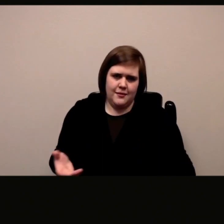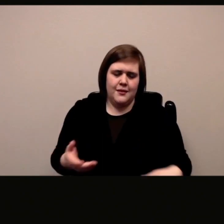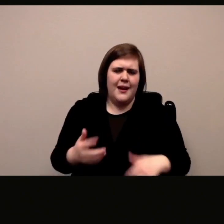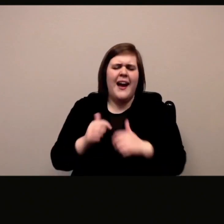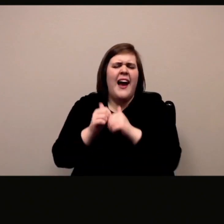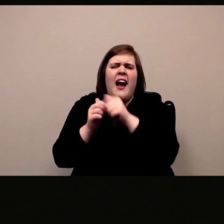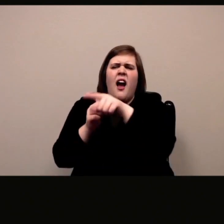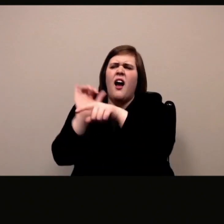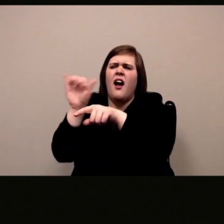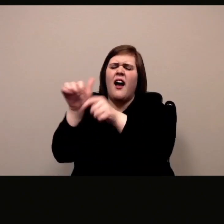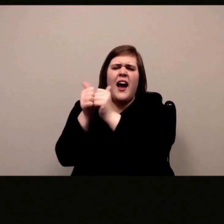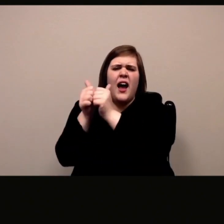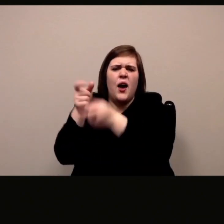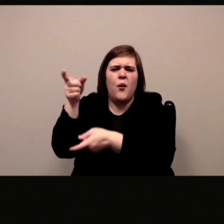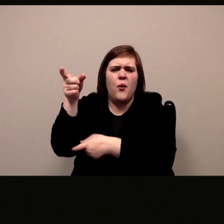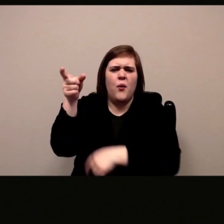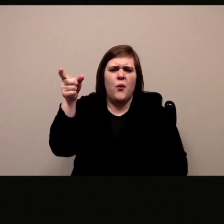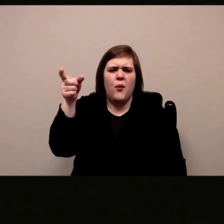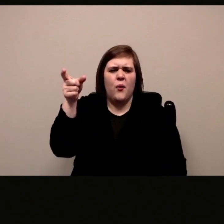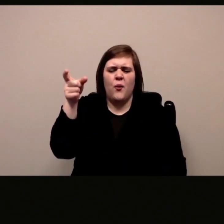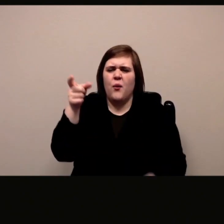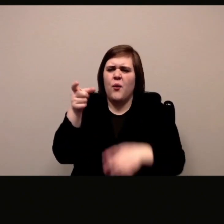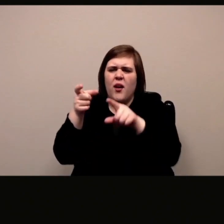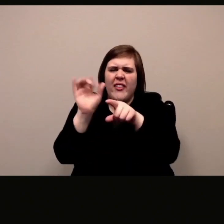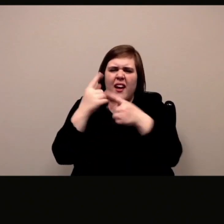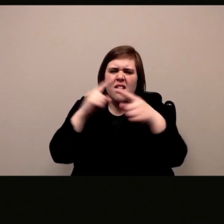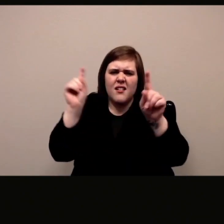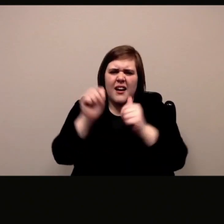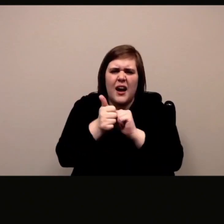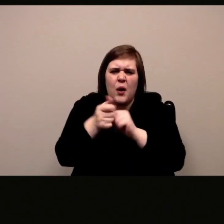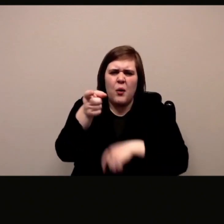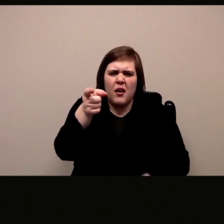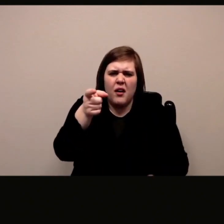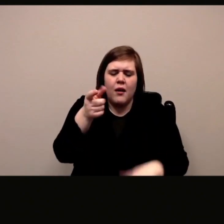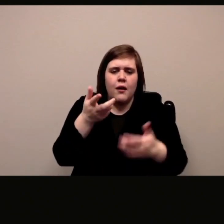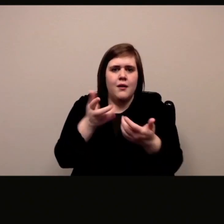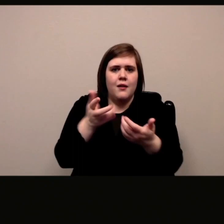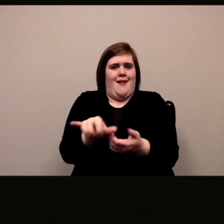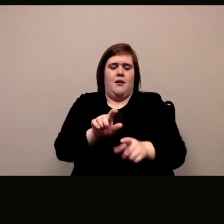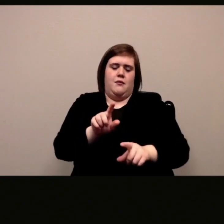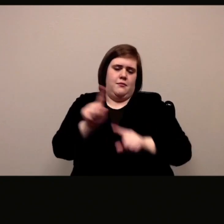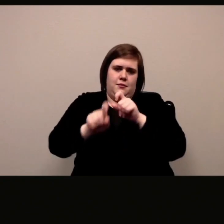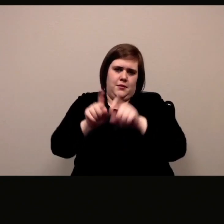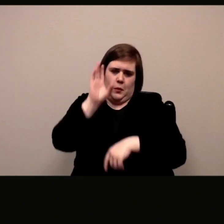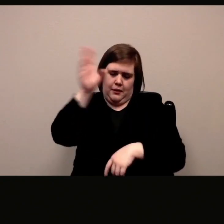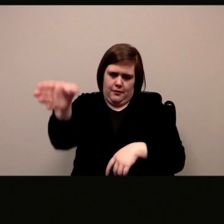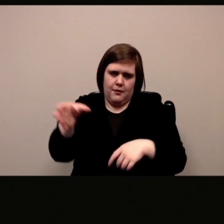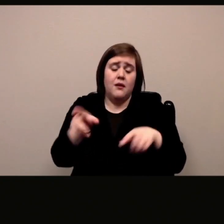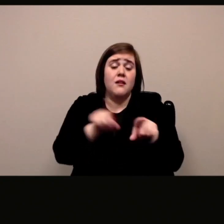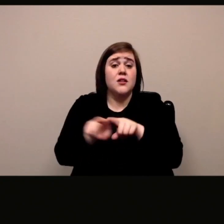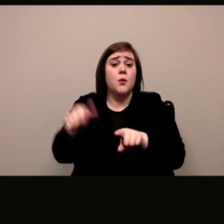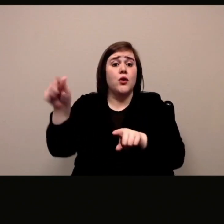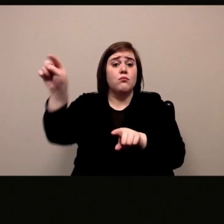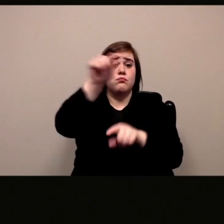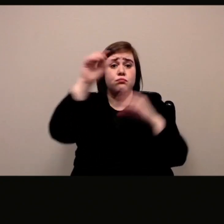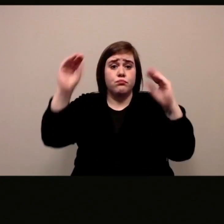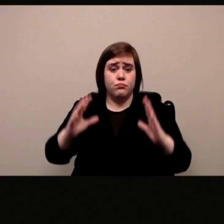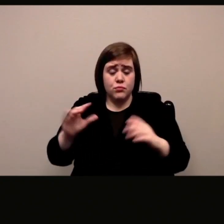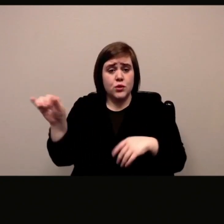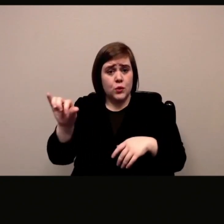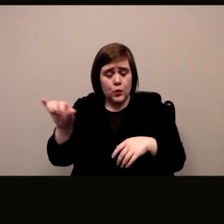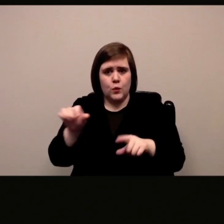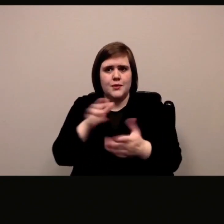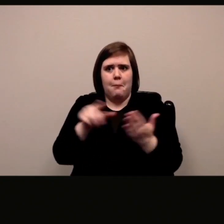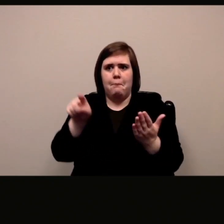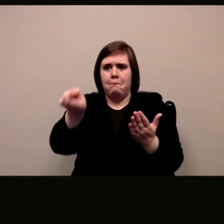How did you get this? How did you do that? So, and also connecting with so many other educators like those that are in here right